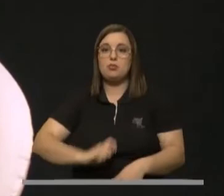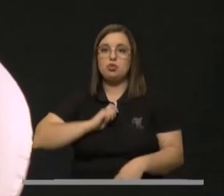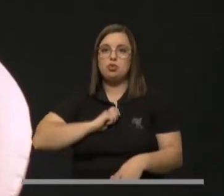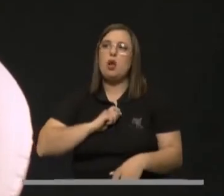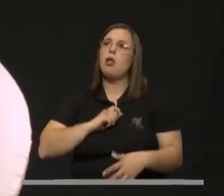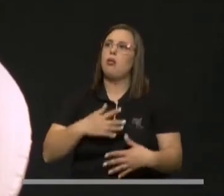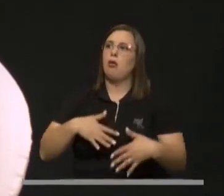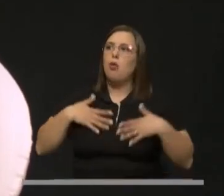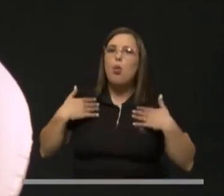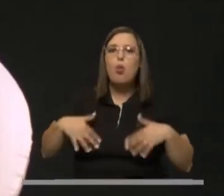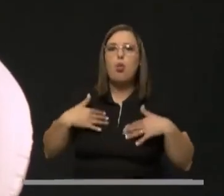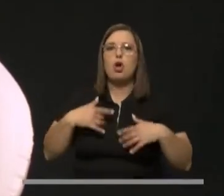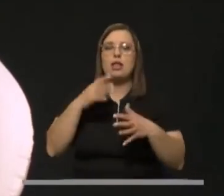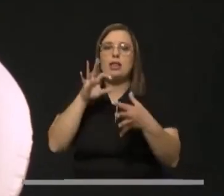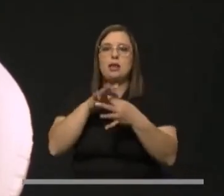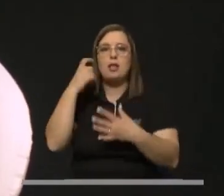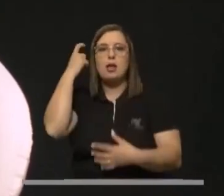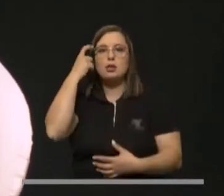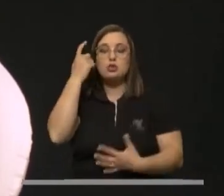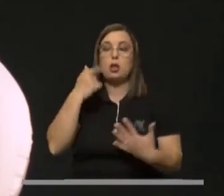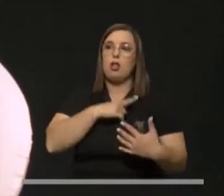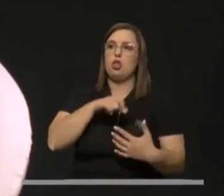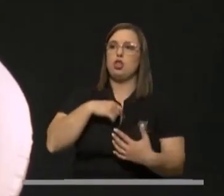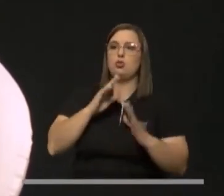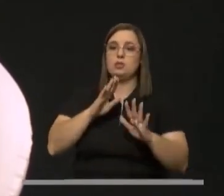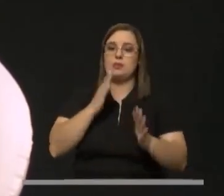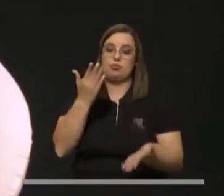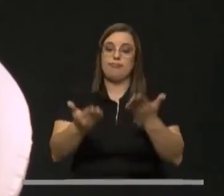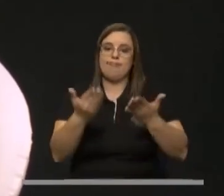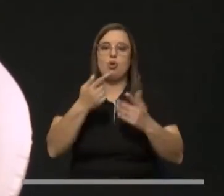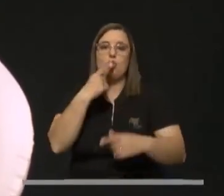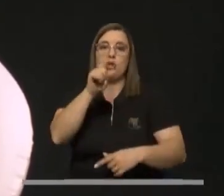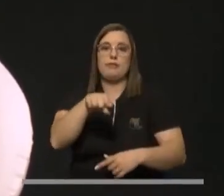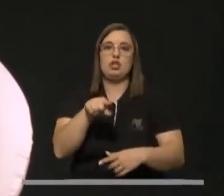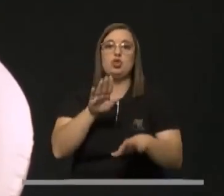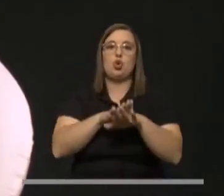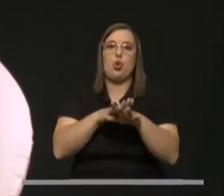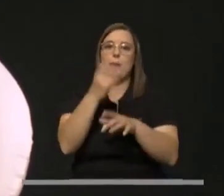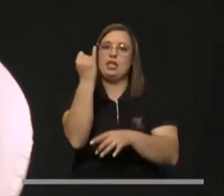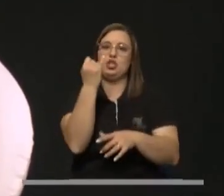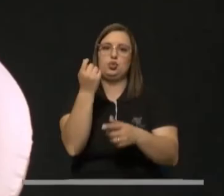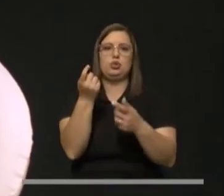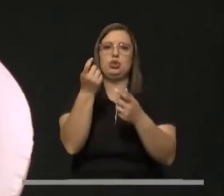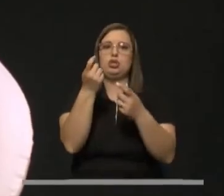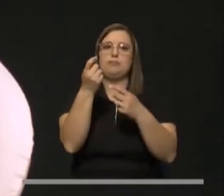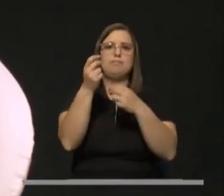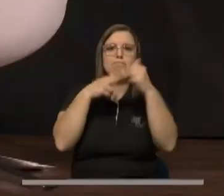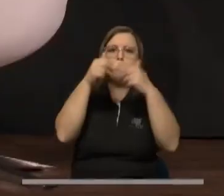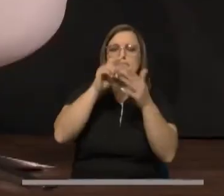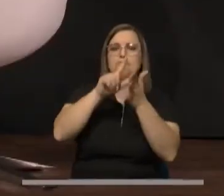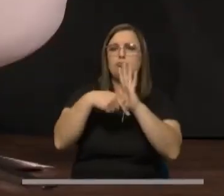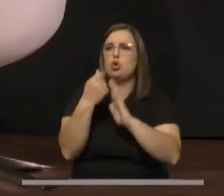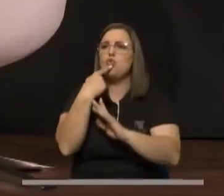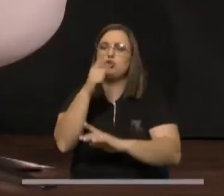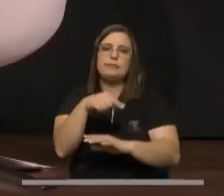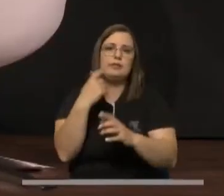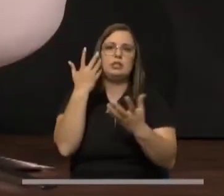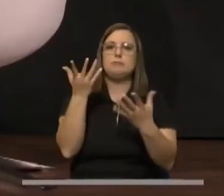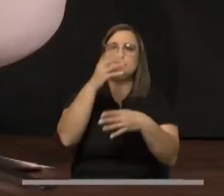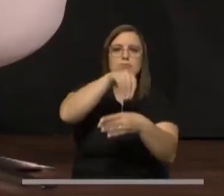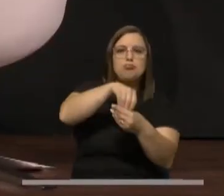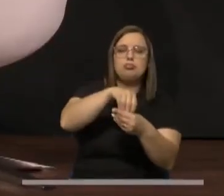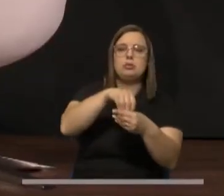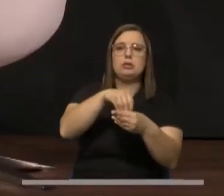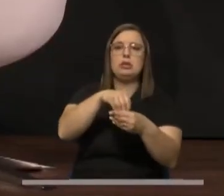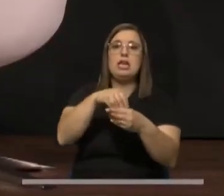politics where emotional empathy is becoming more relevant than the rational part. Now, how are we going